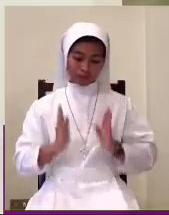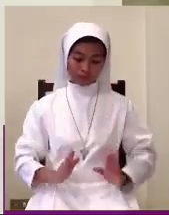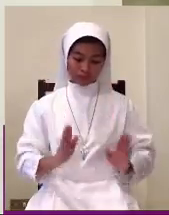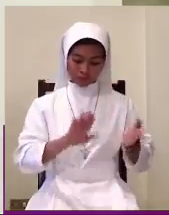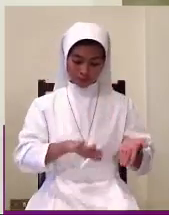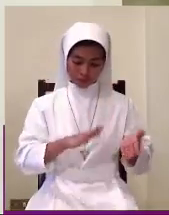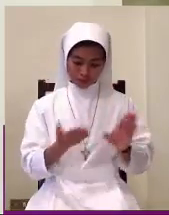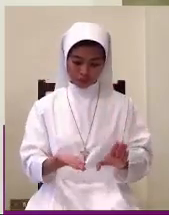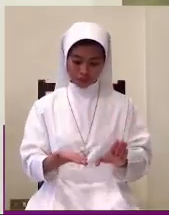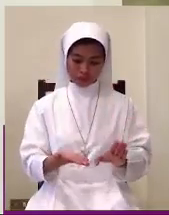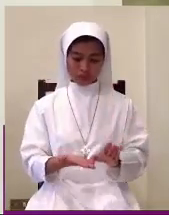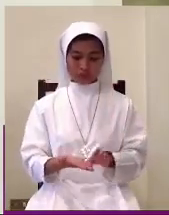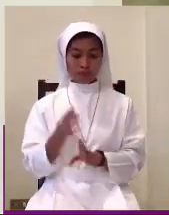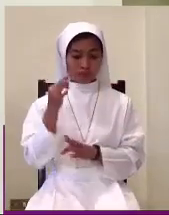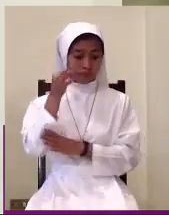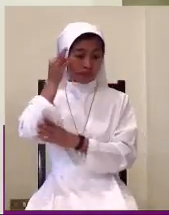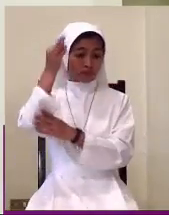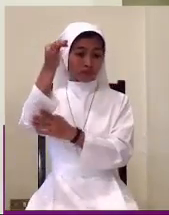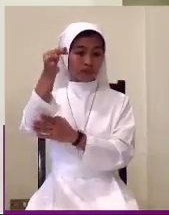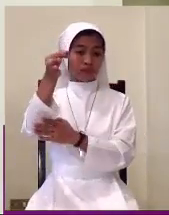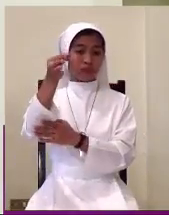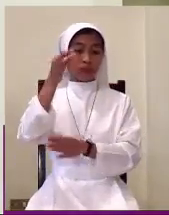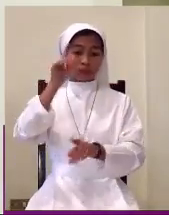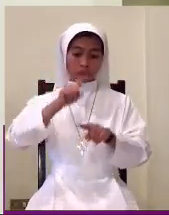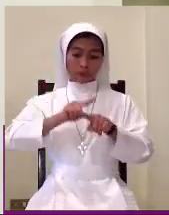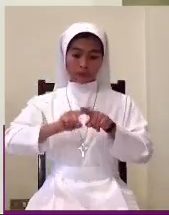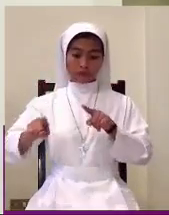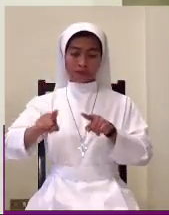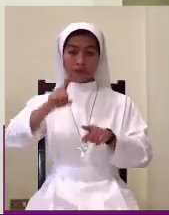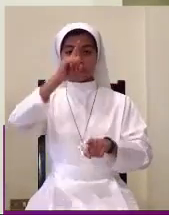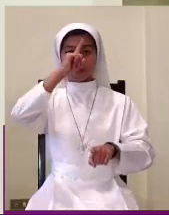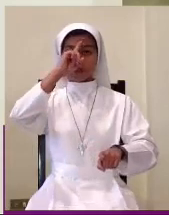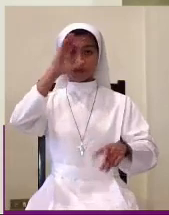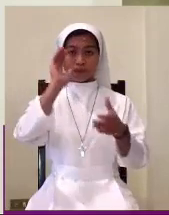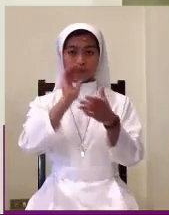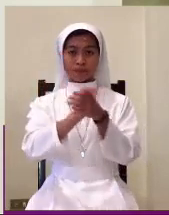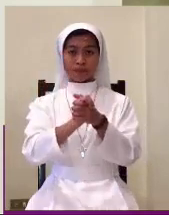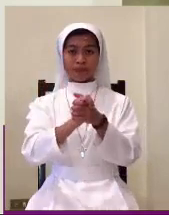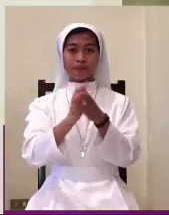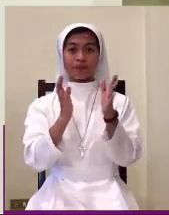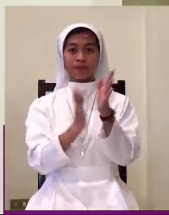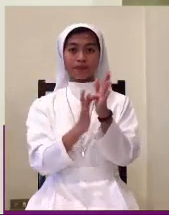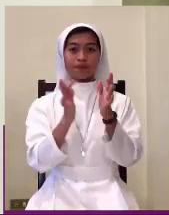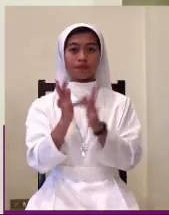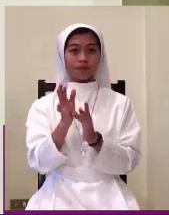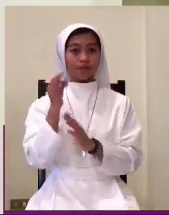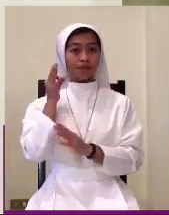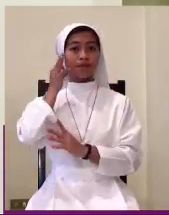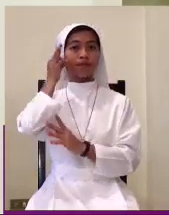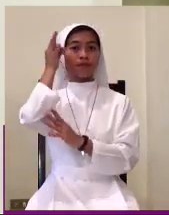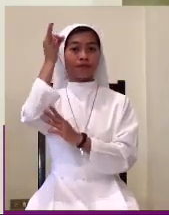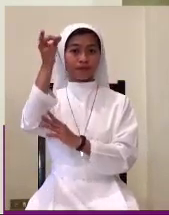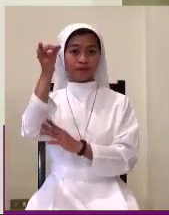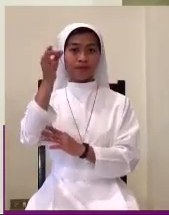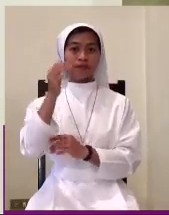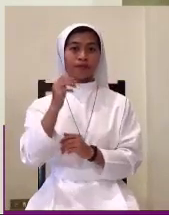resurrection will be our lot. We shall rise again with the